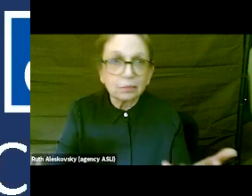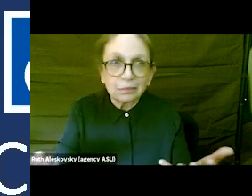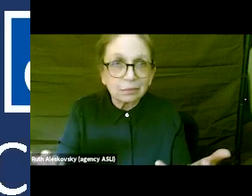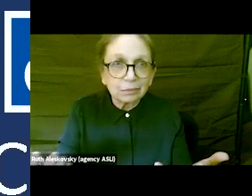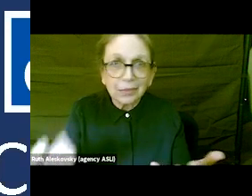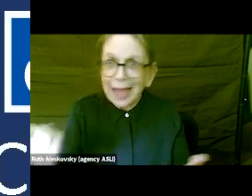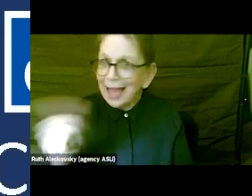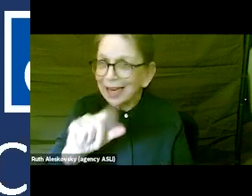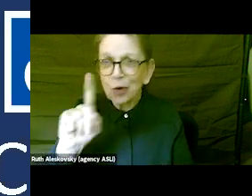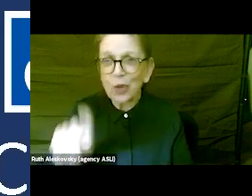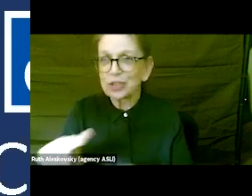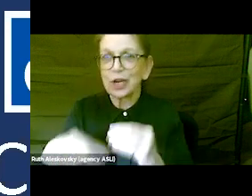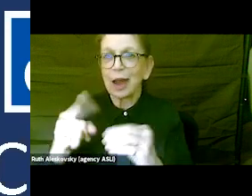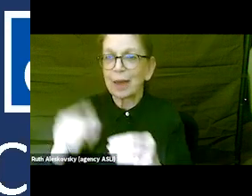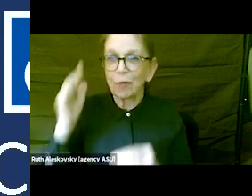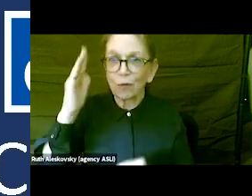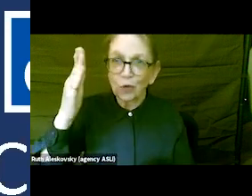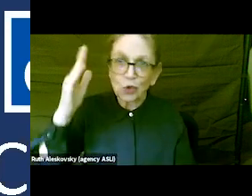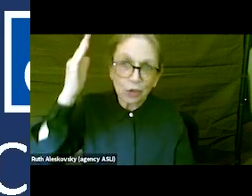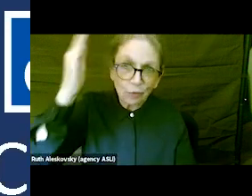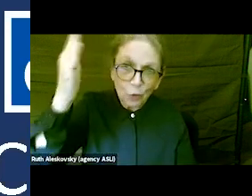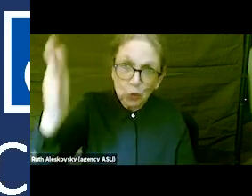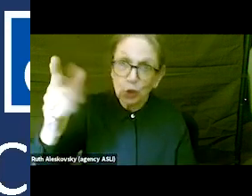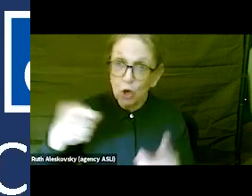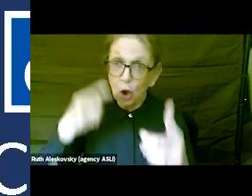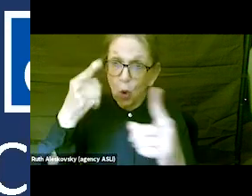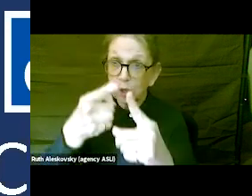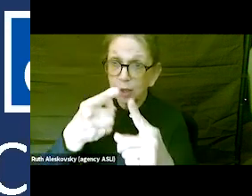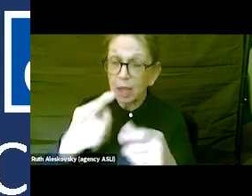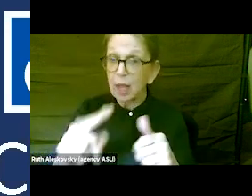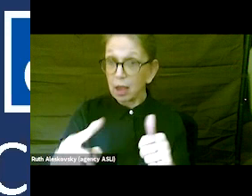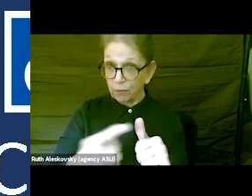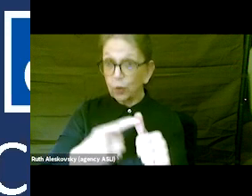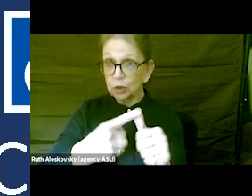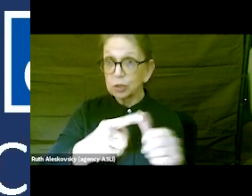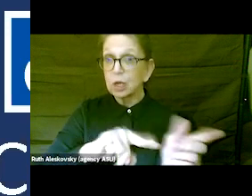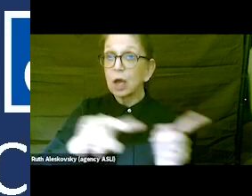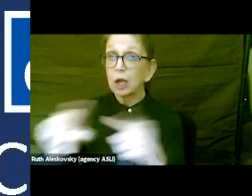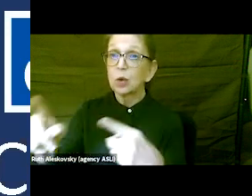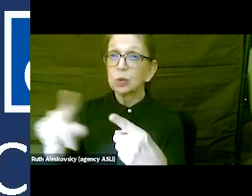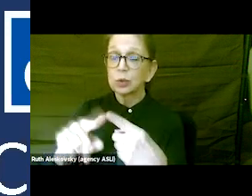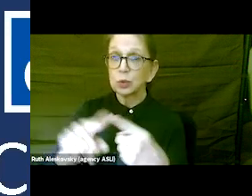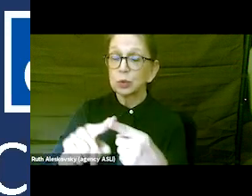about a future goal, you will visit our webpage. That is